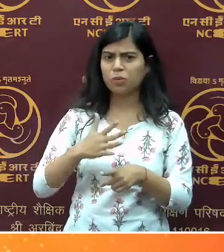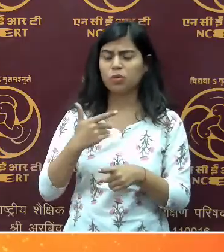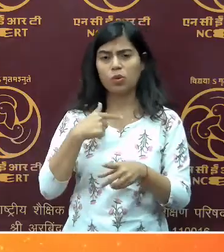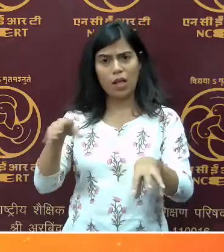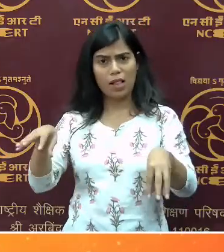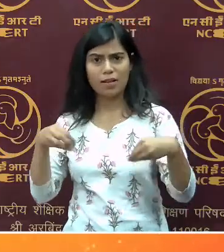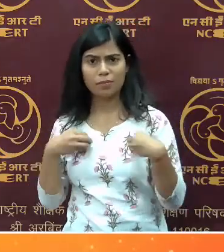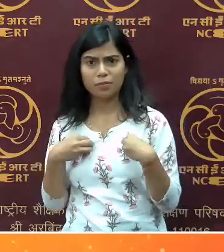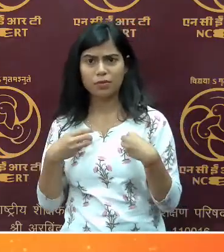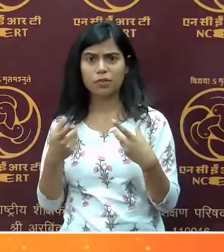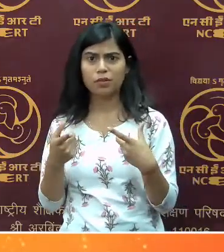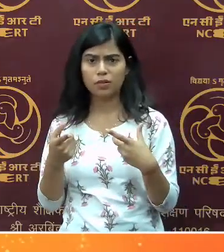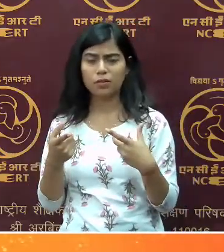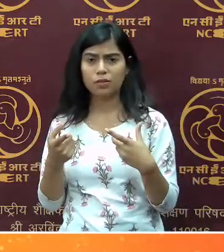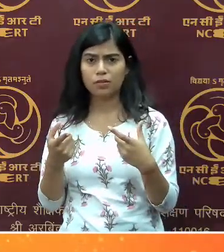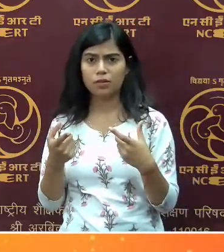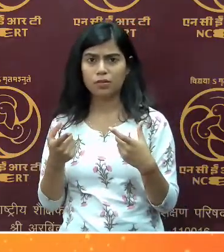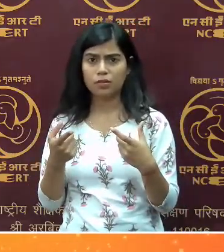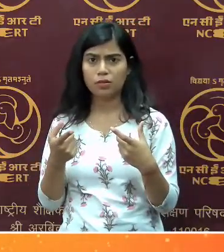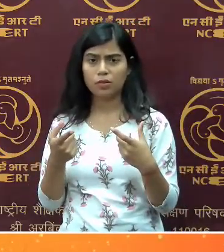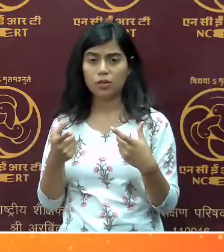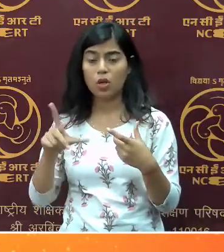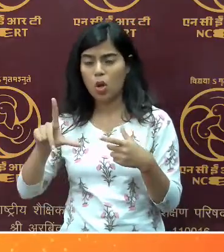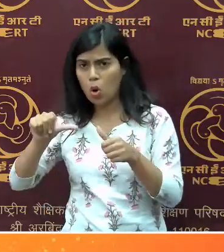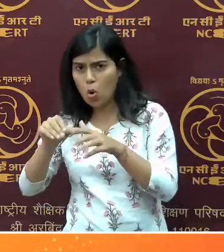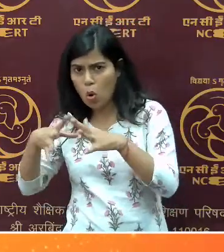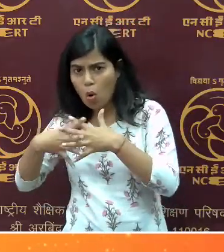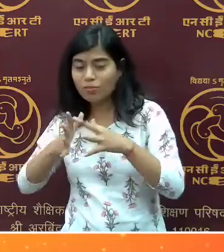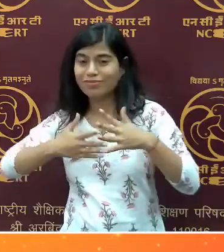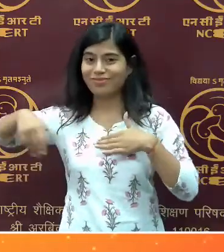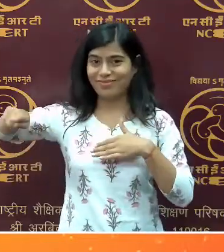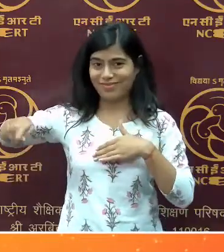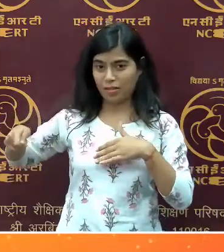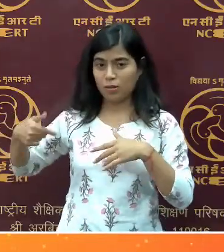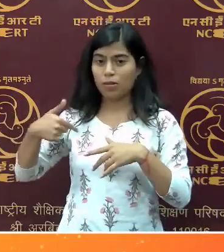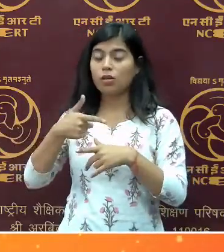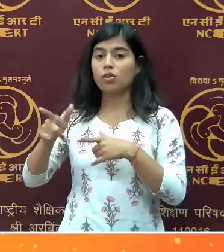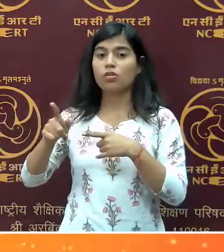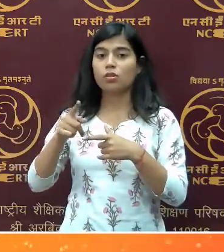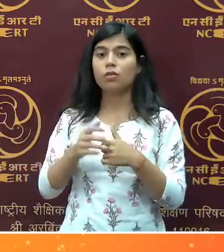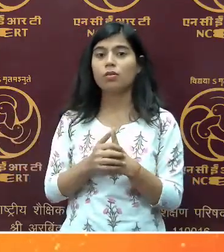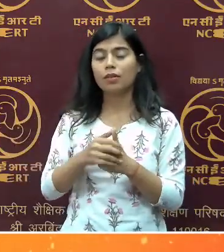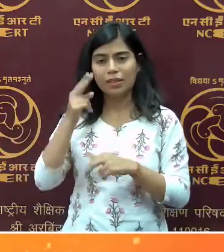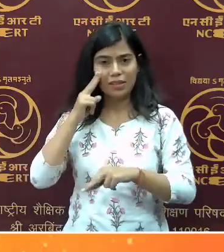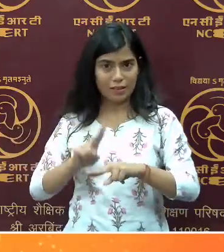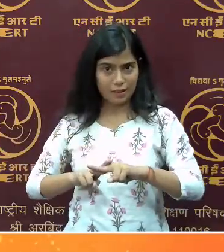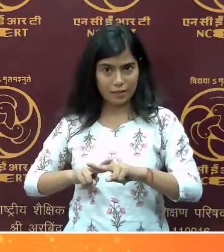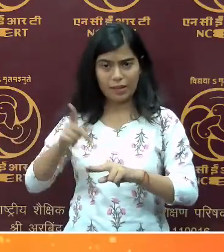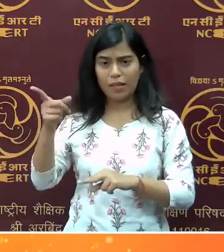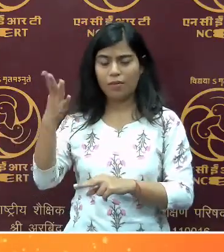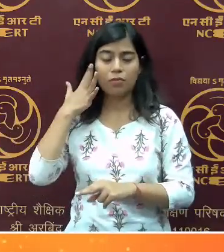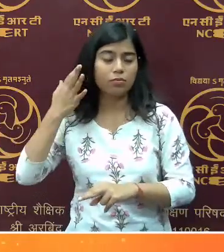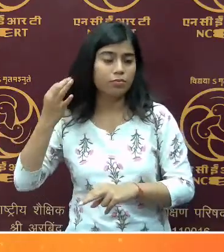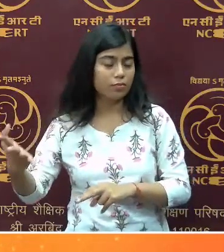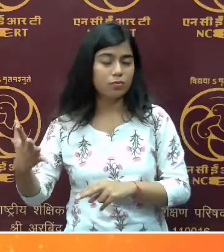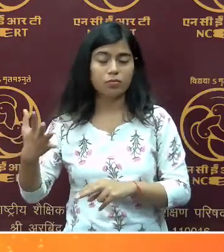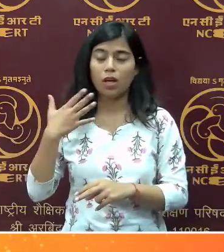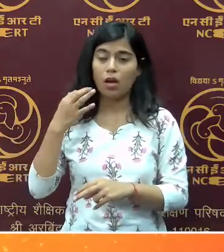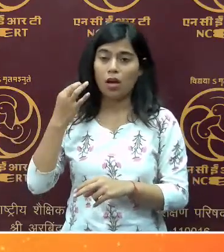except for lawfully justified circumstances, like if somebody is awarded capital punishment